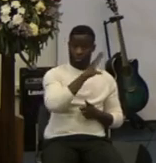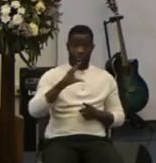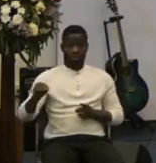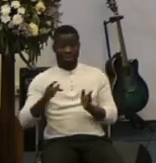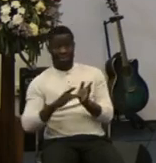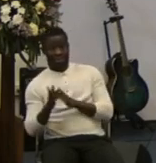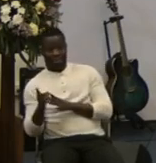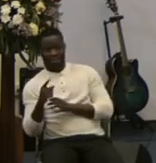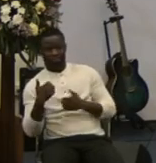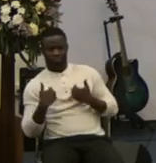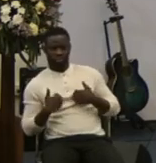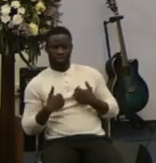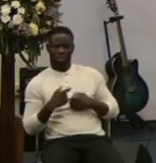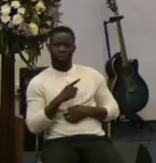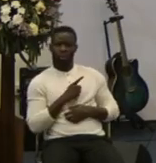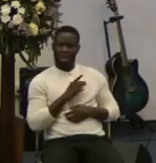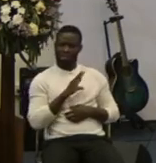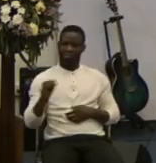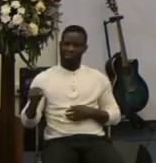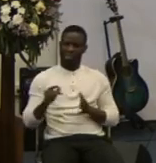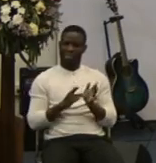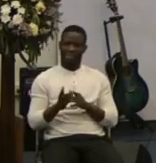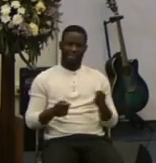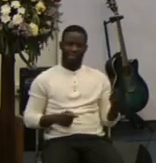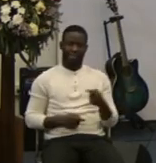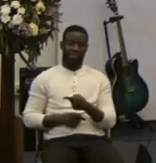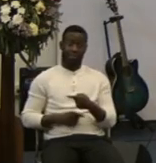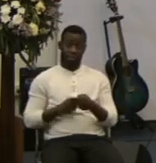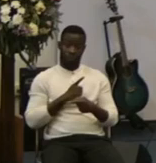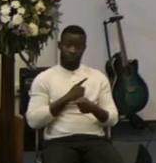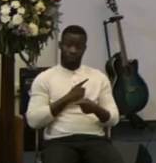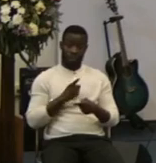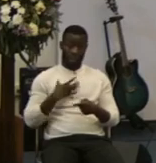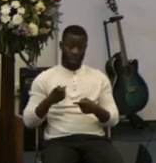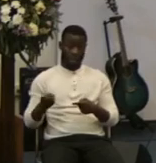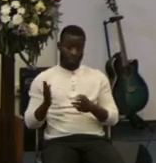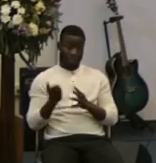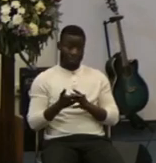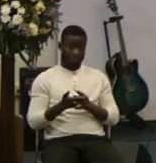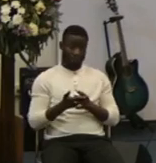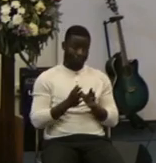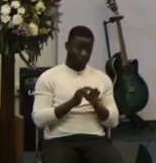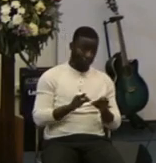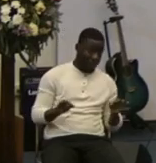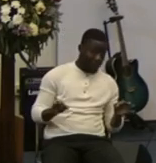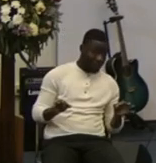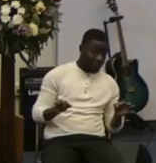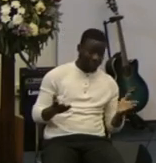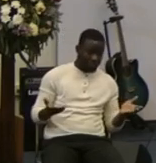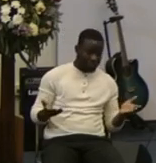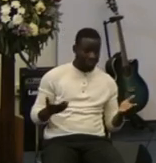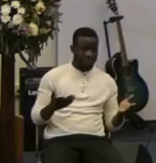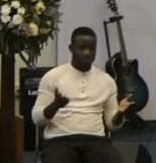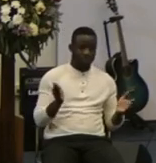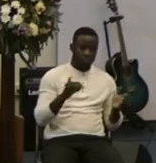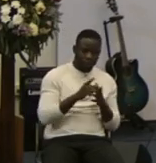of this. And it's interesting, isn't it? Why do they tell Jesus? Do they tell him because they want him to be quiet in